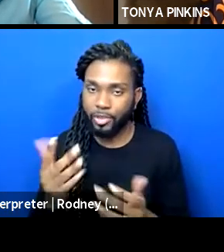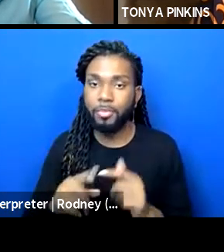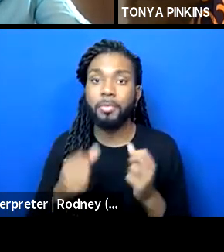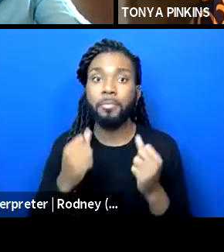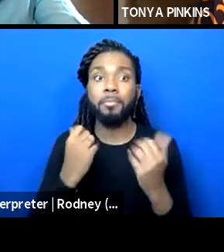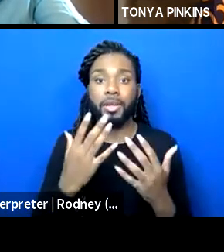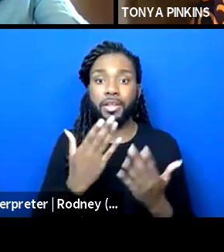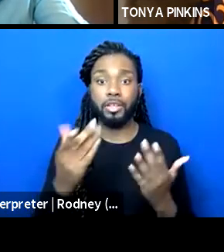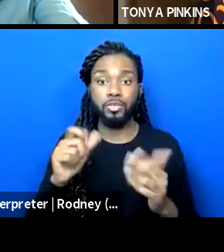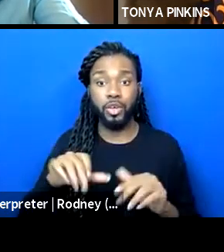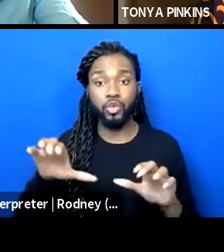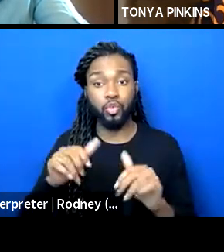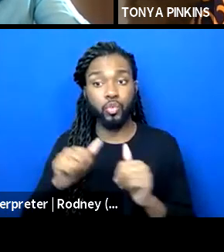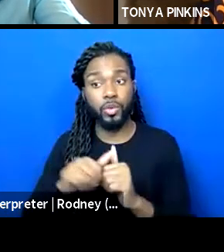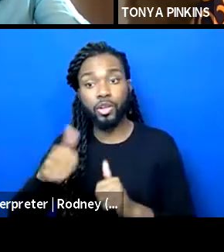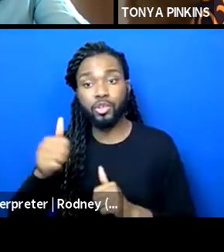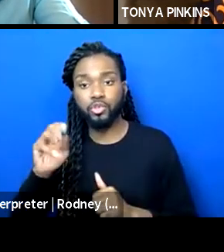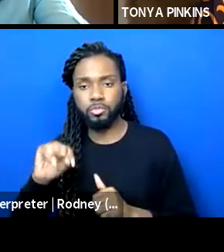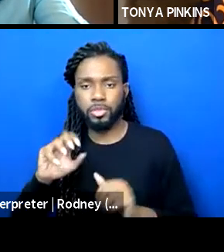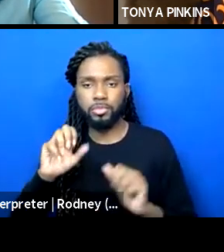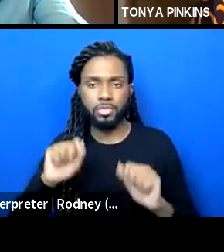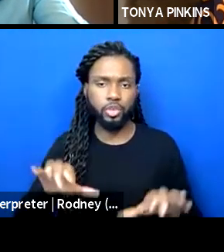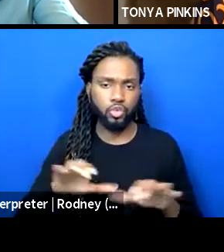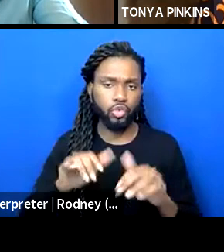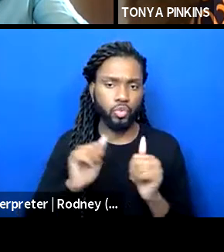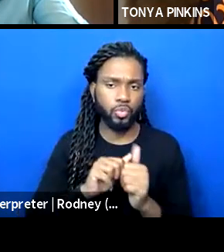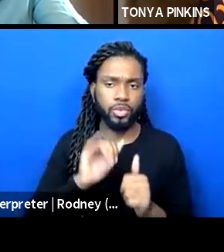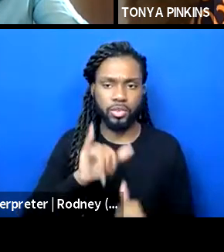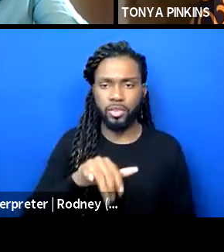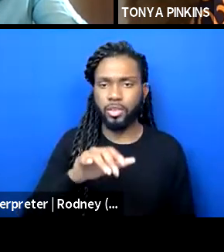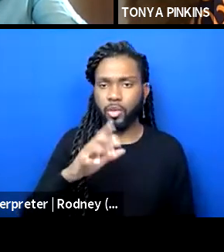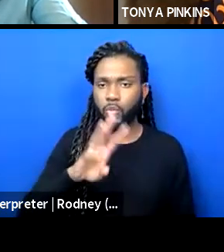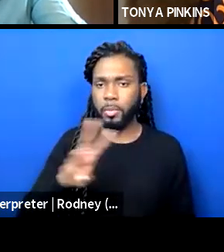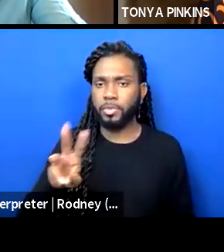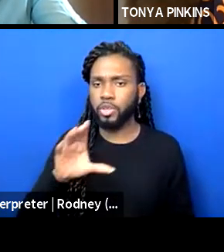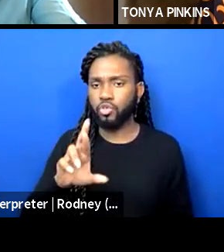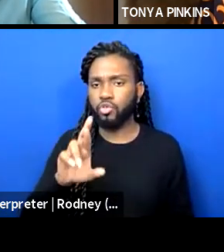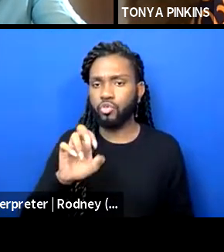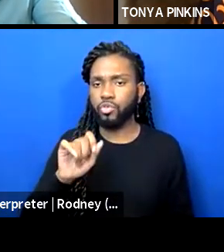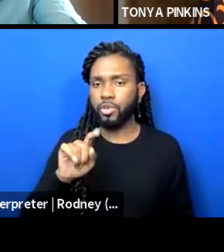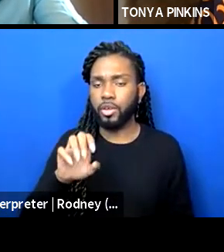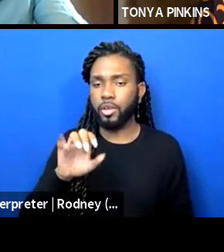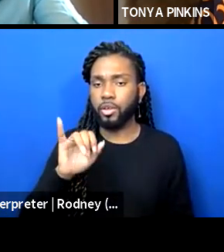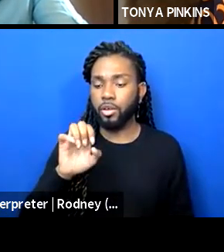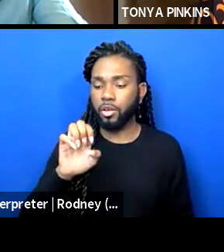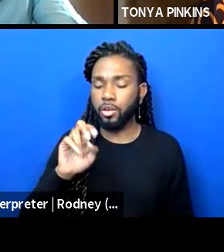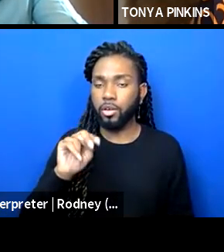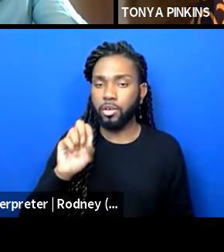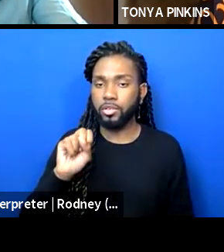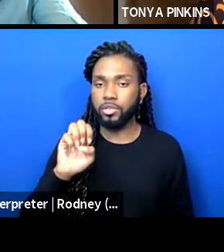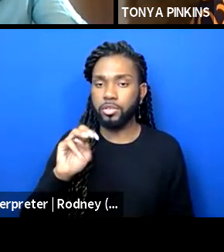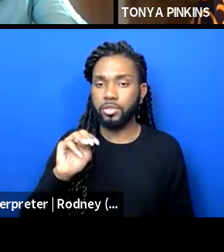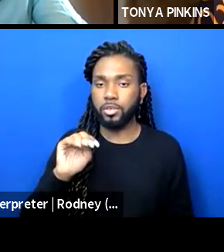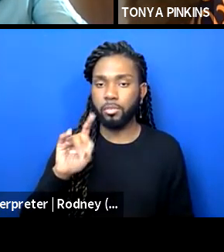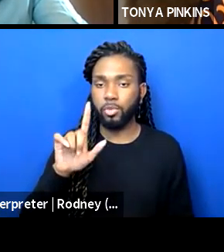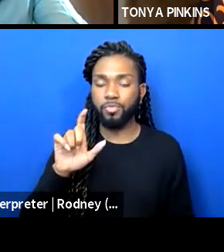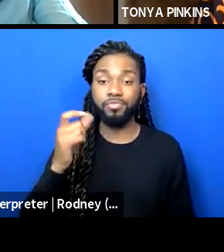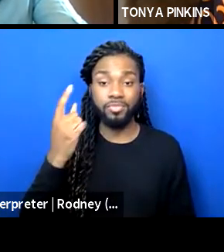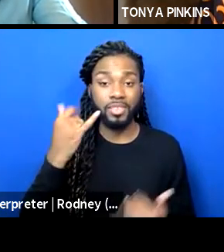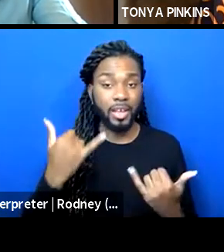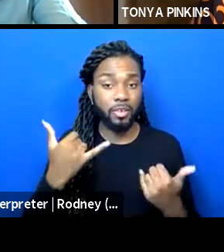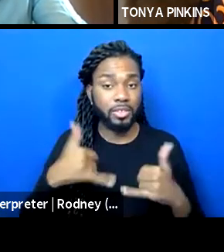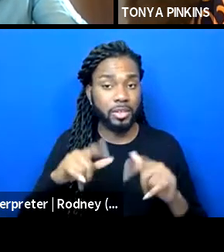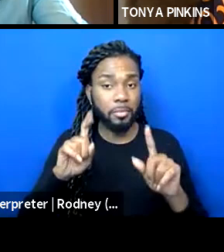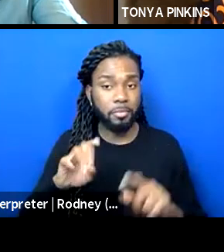social media platforms, you can also do on Create Ensemble. And while we're still in the beta phase, the platform